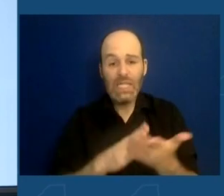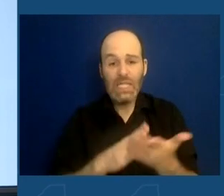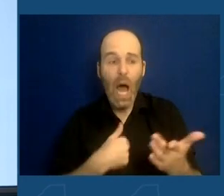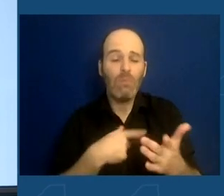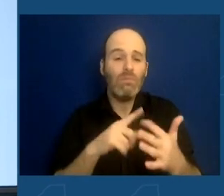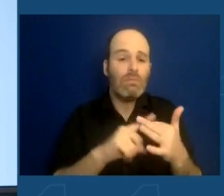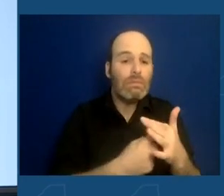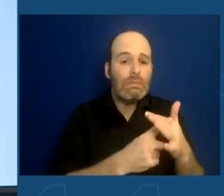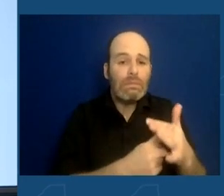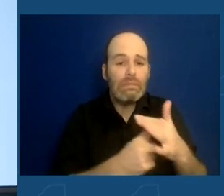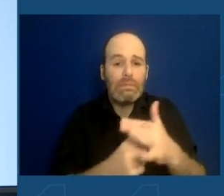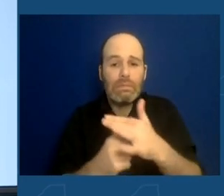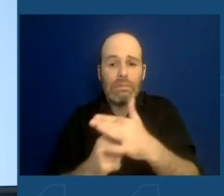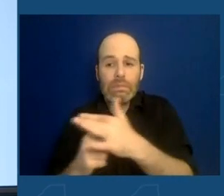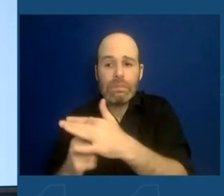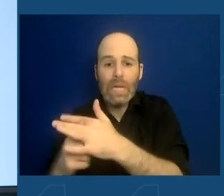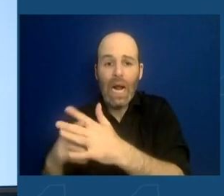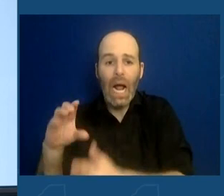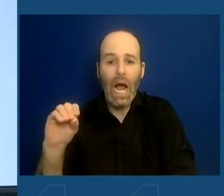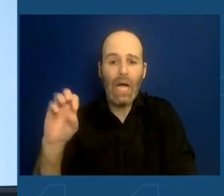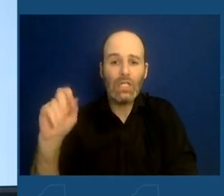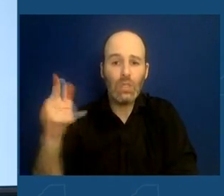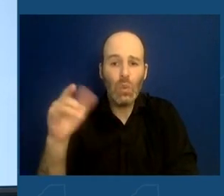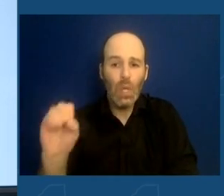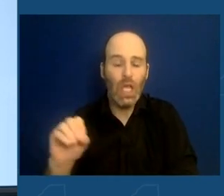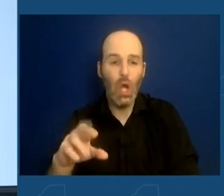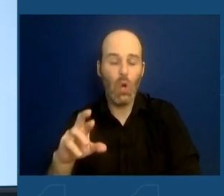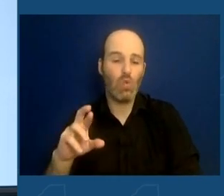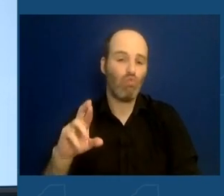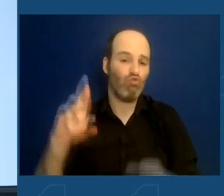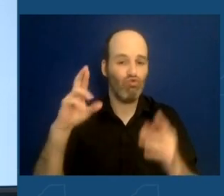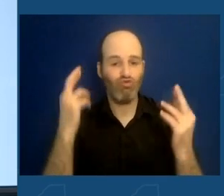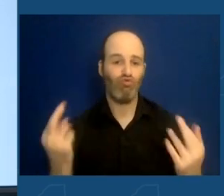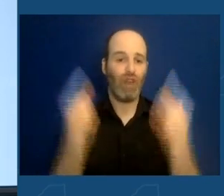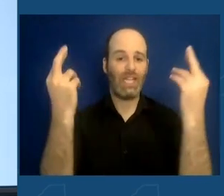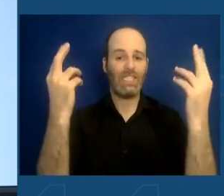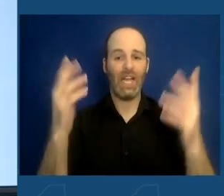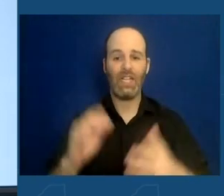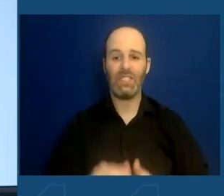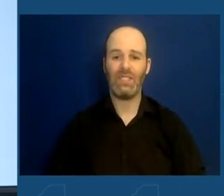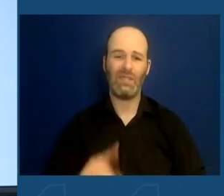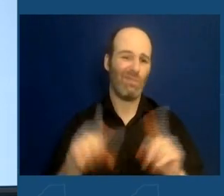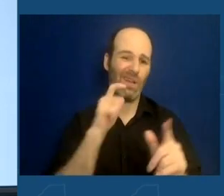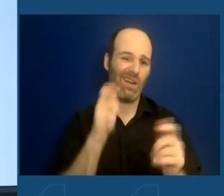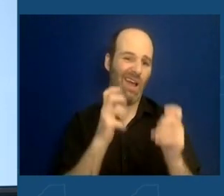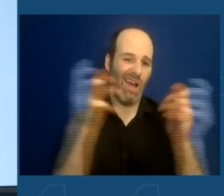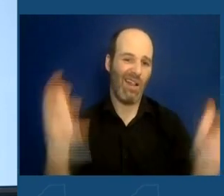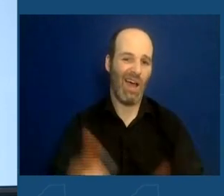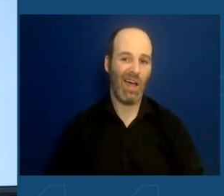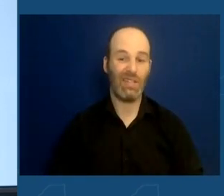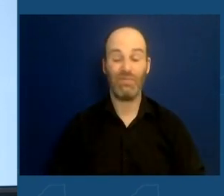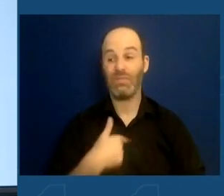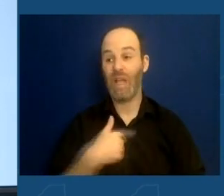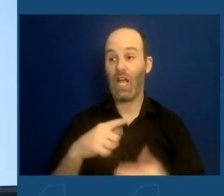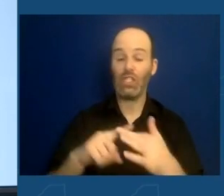other positive things happening, but not a lot. I'm sworn in January 1st, 2016,